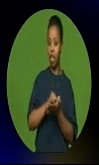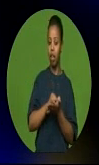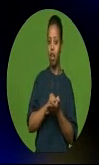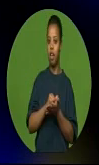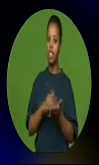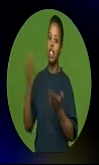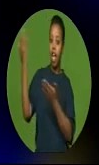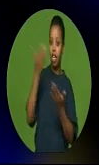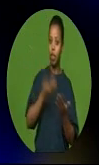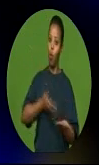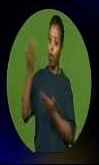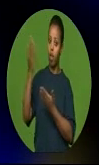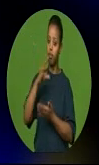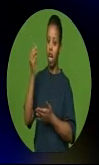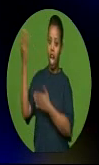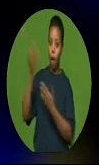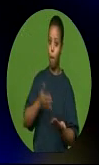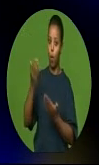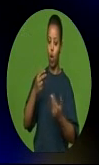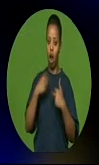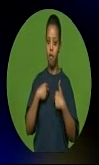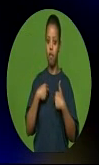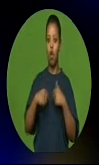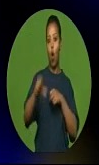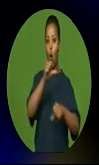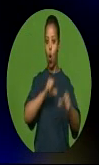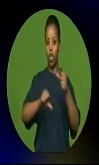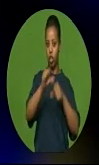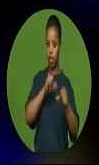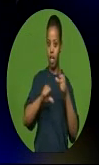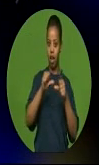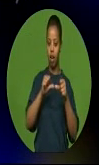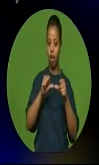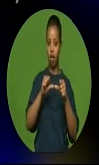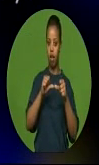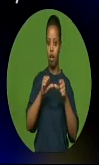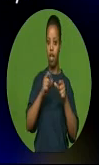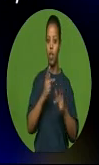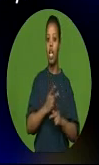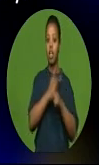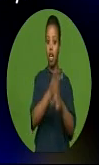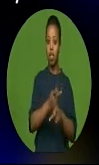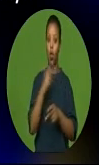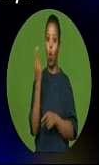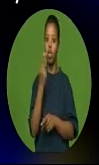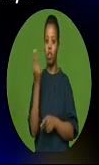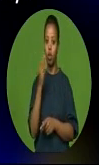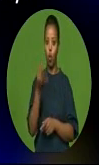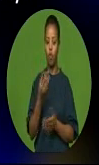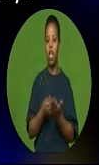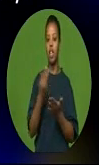the exporter and importer have in each other, the creditworthiness of the